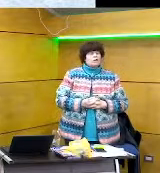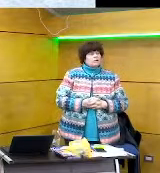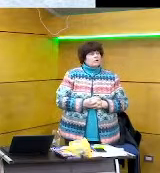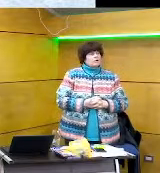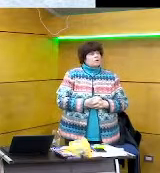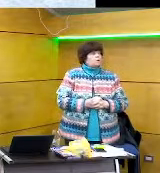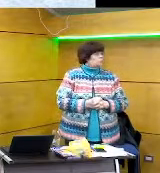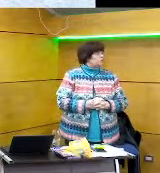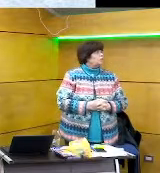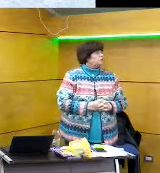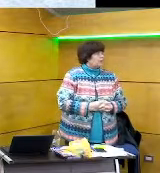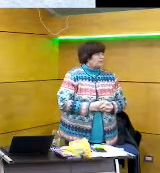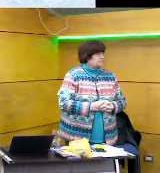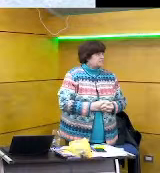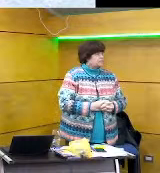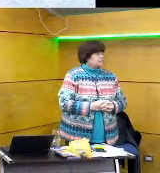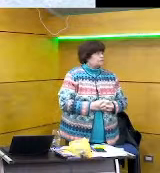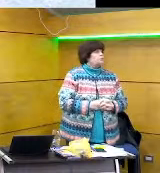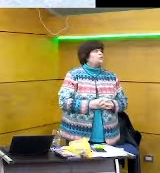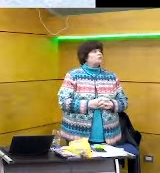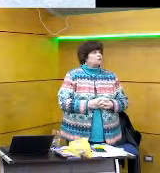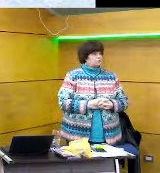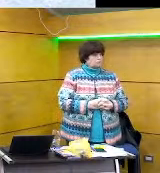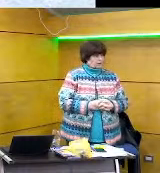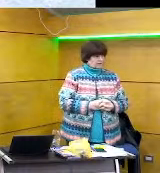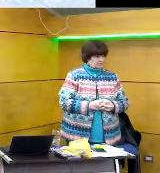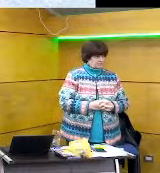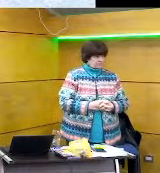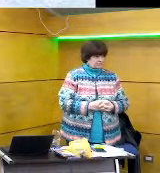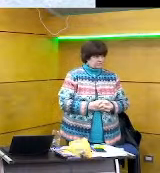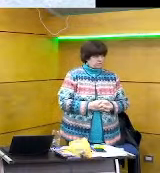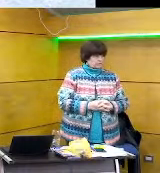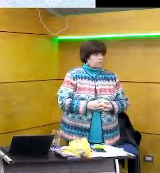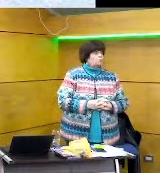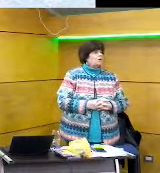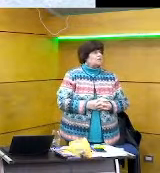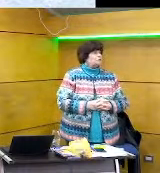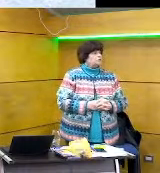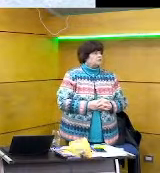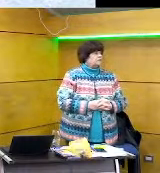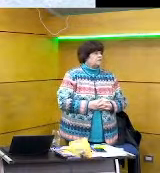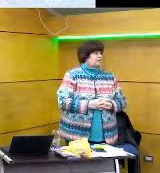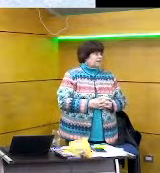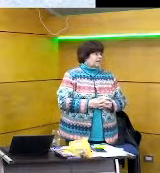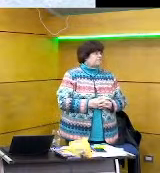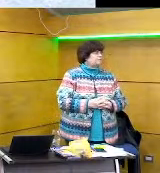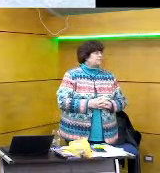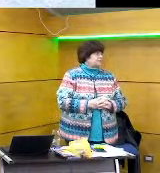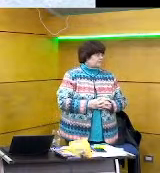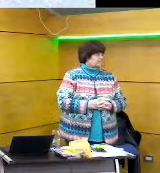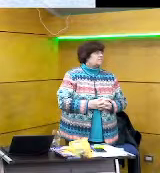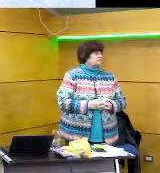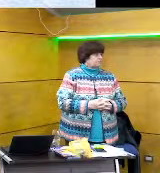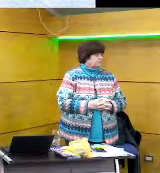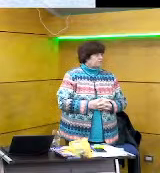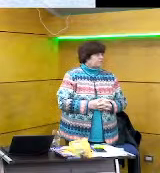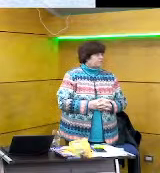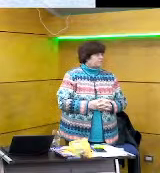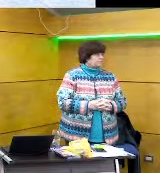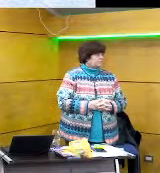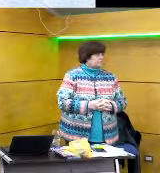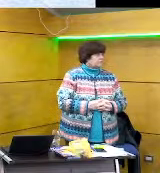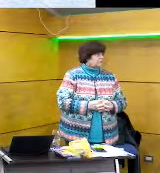basically, who are you gonna practice this with? Who are you gonna go try this with? We don't wanna do the activity in